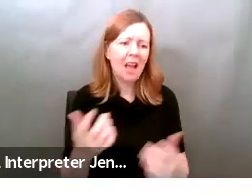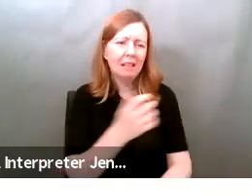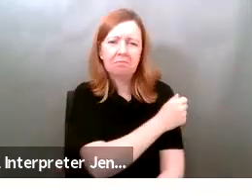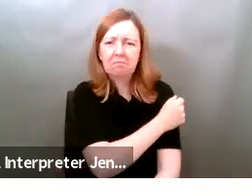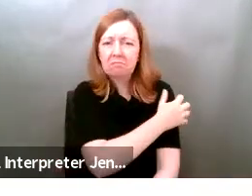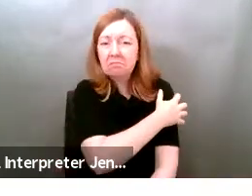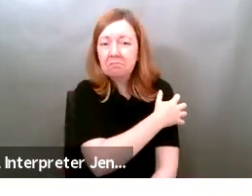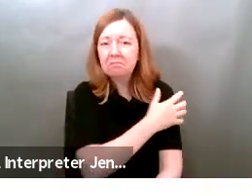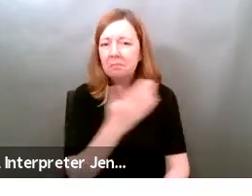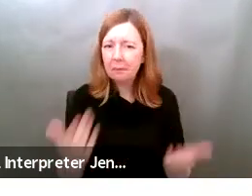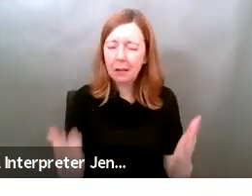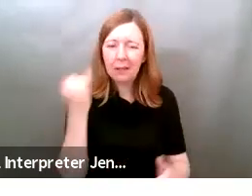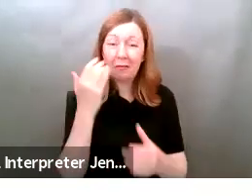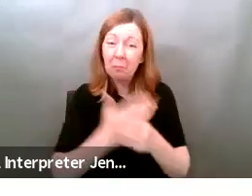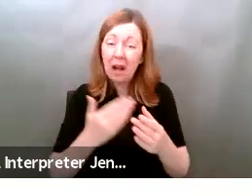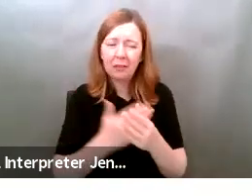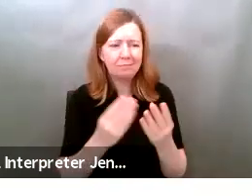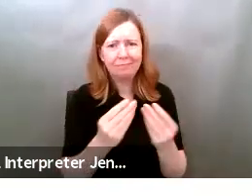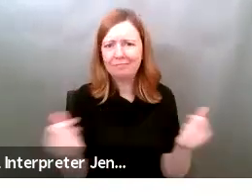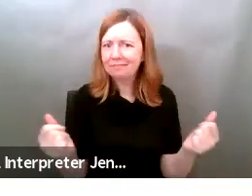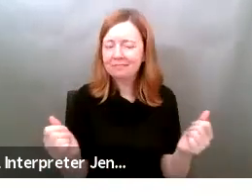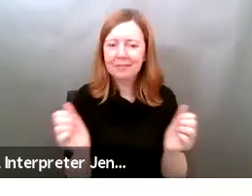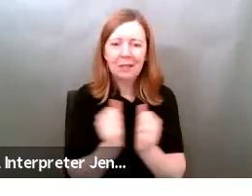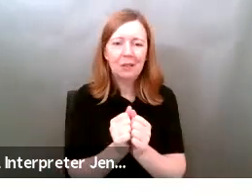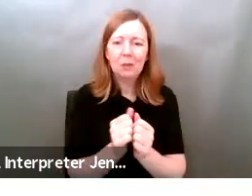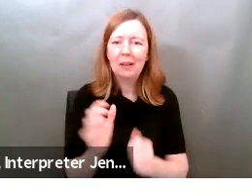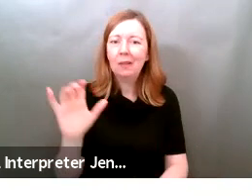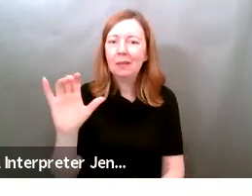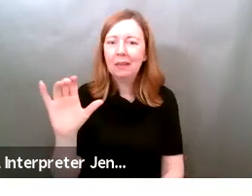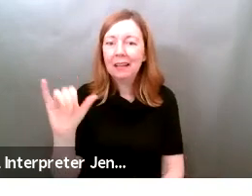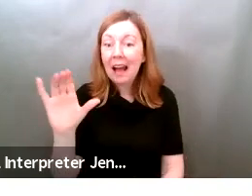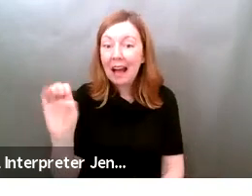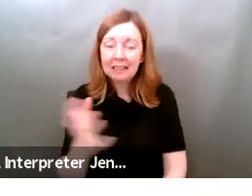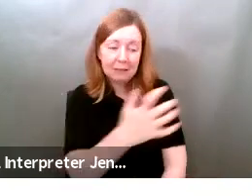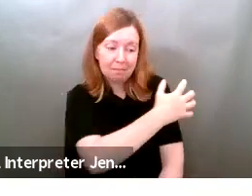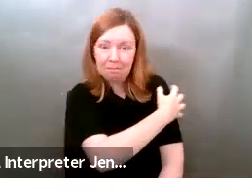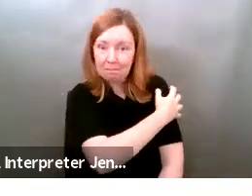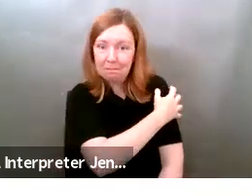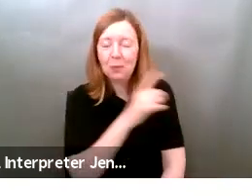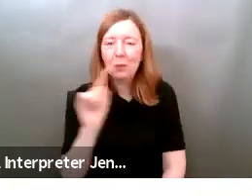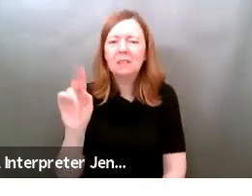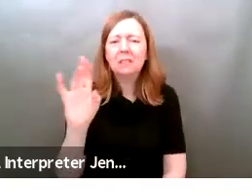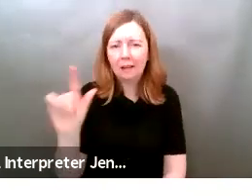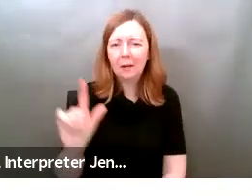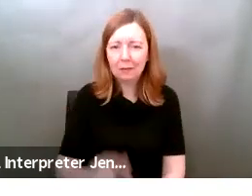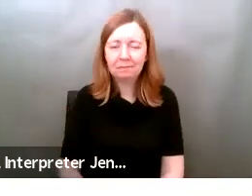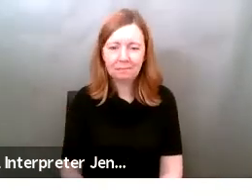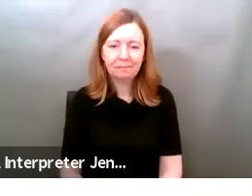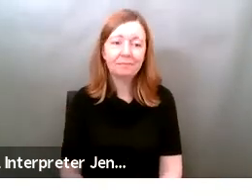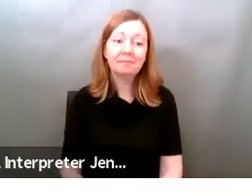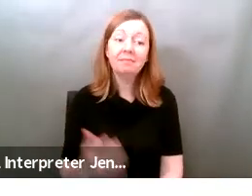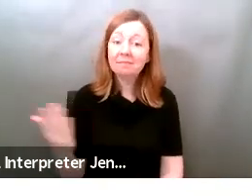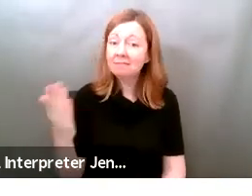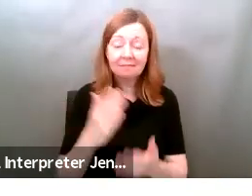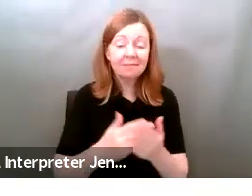swelling, which, if it's bothersome, can go away either with a cold pack, a little bit of Tylenol. Some